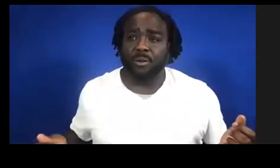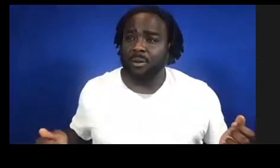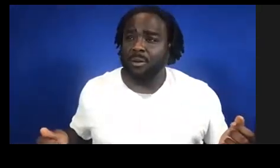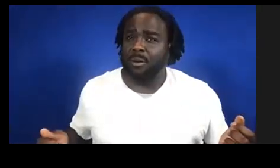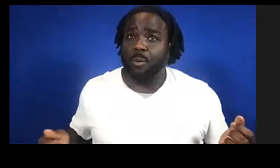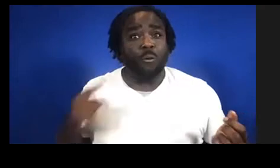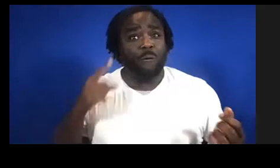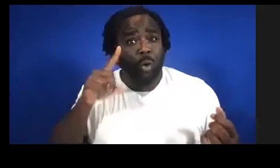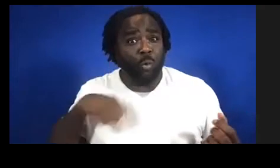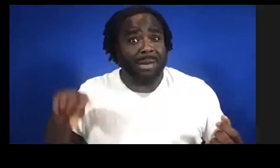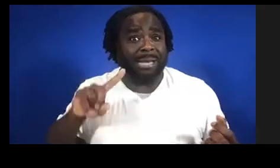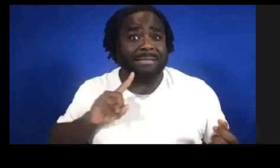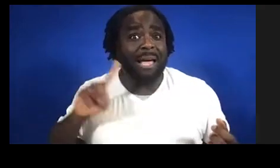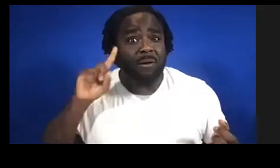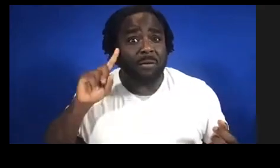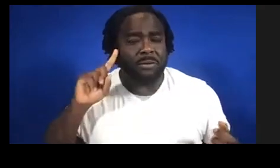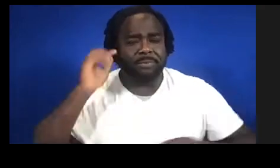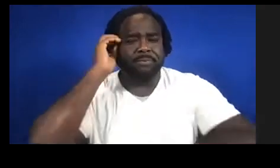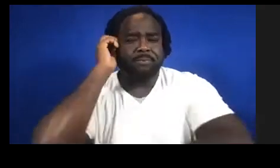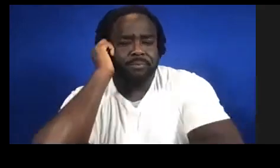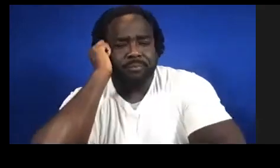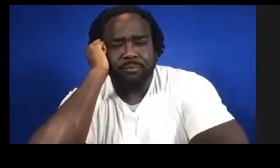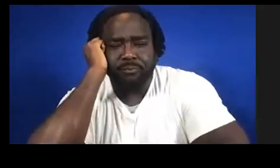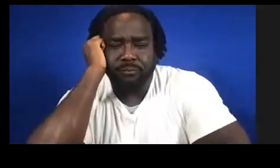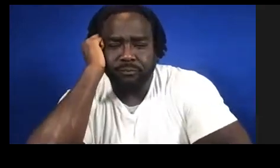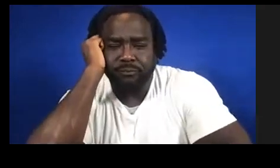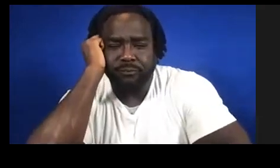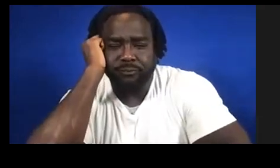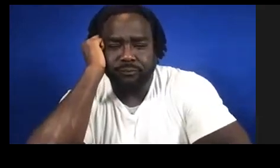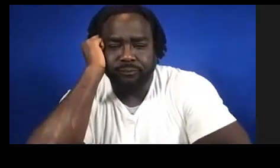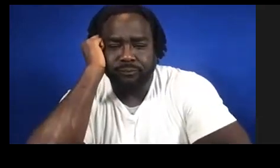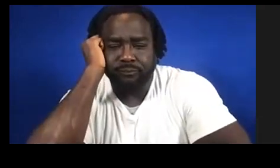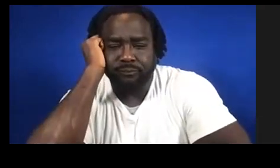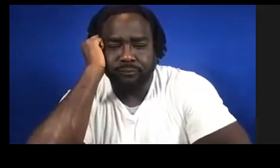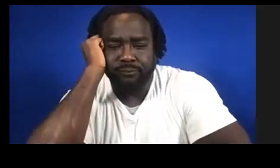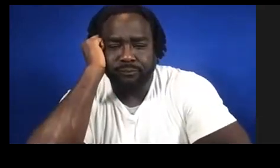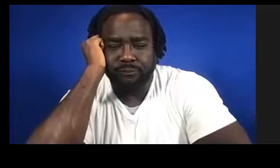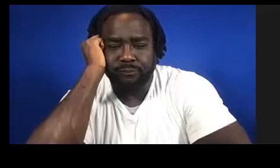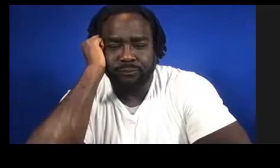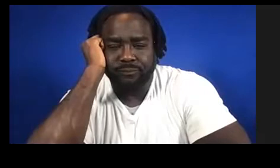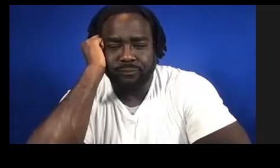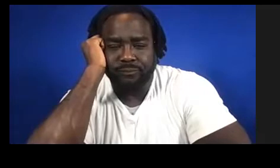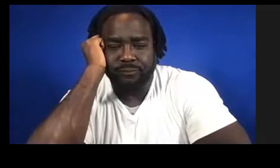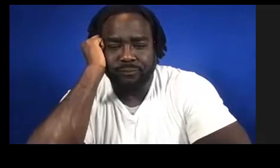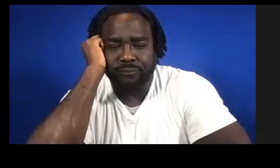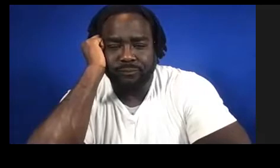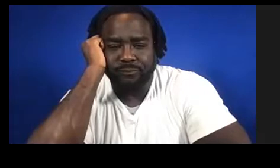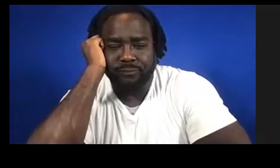point 0.5 miles. Great. But what about for us deaf folks? What are we supposed to